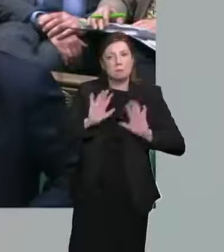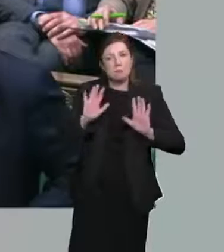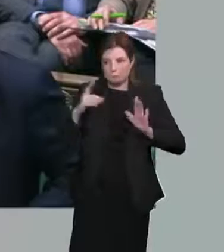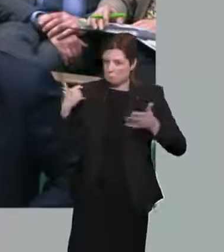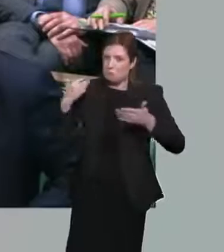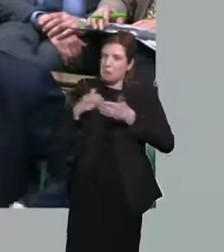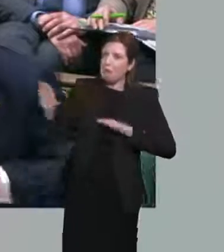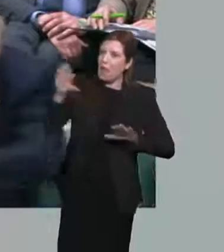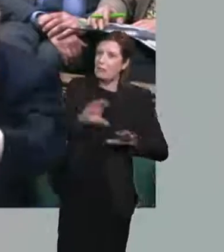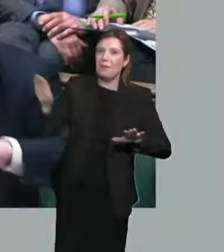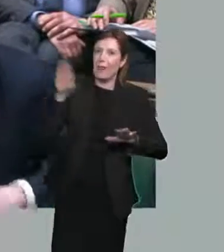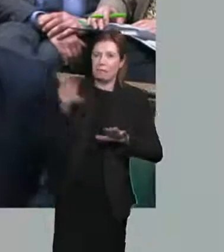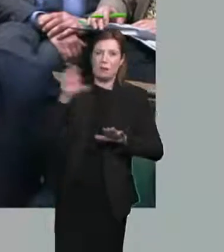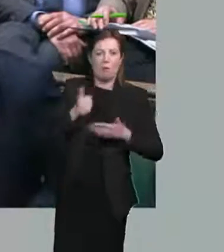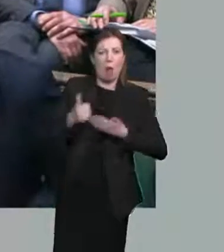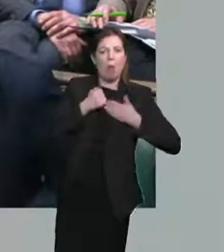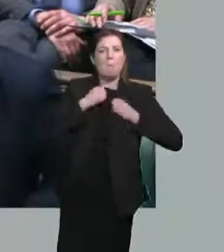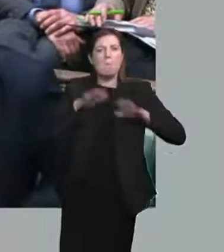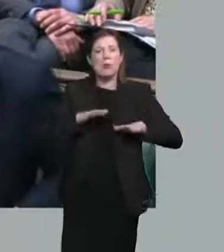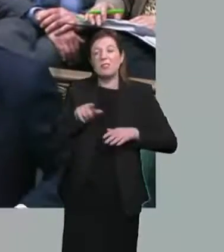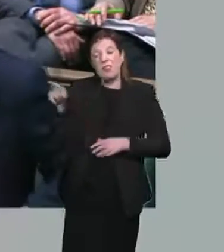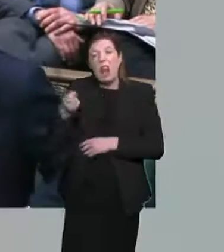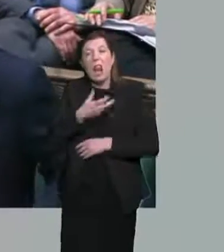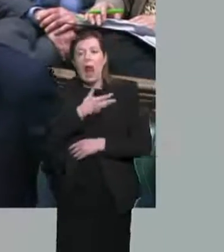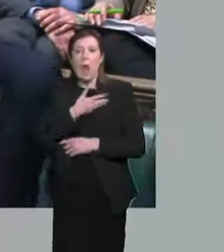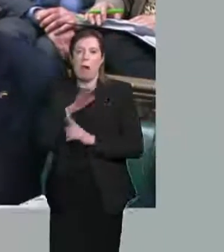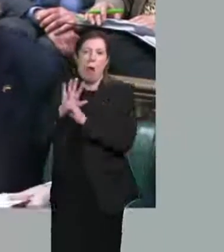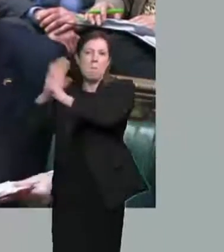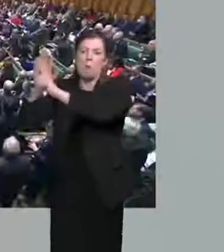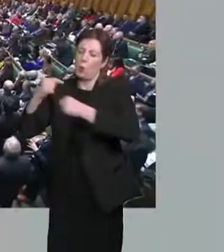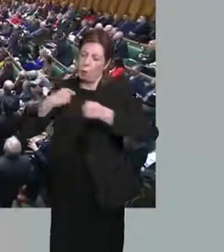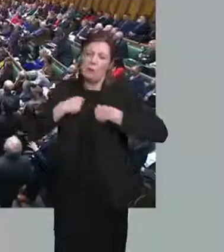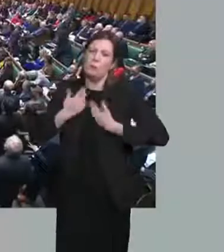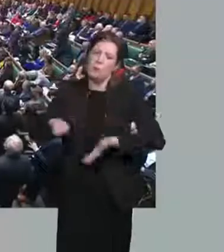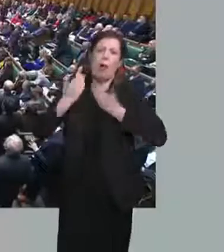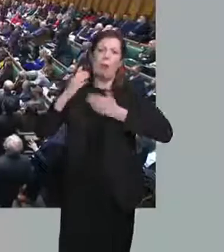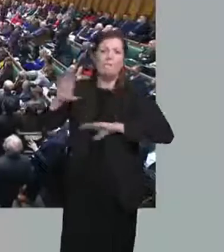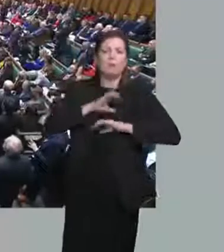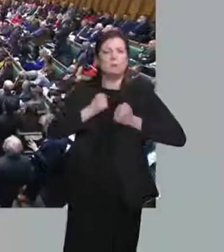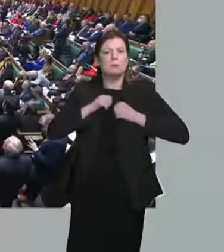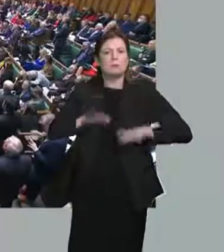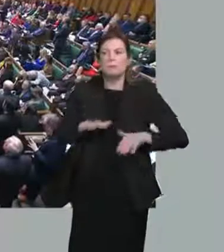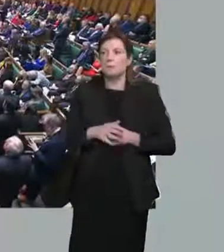ways that we currently are. They would drive it away. We won't, Mr. Speaker. Shall Farrell.